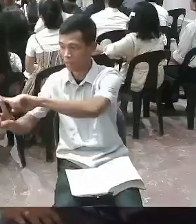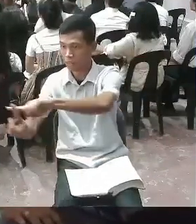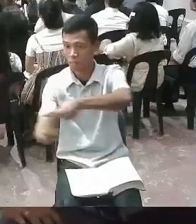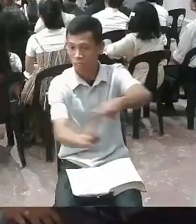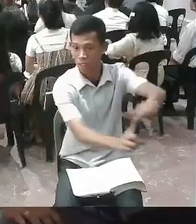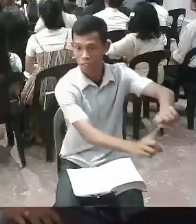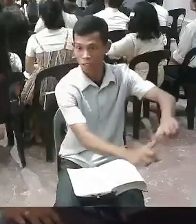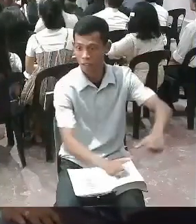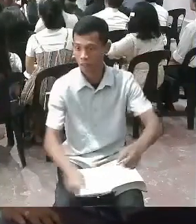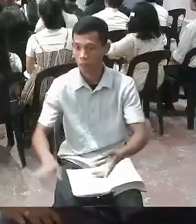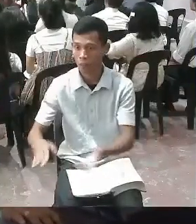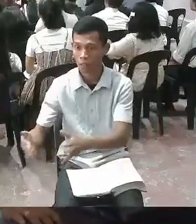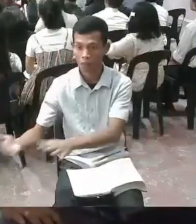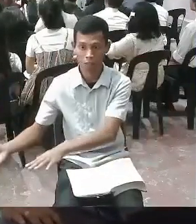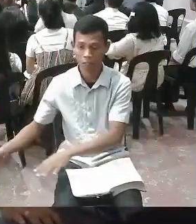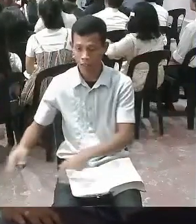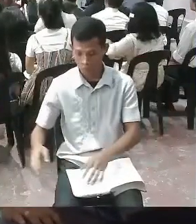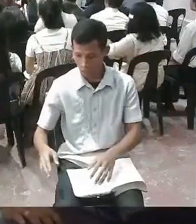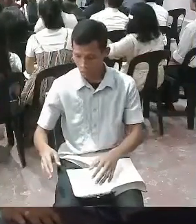wheelchairs,